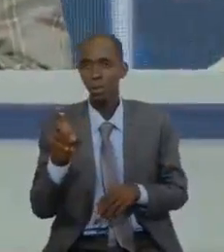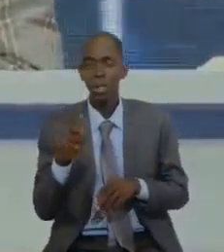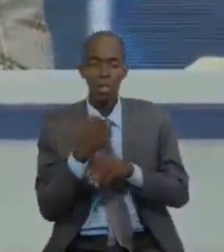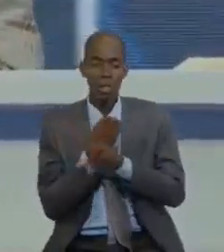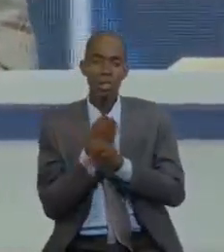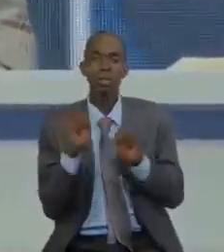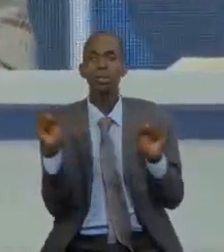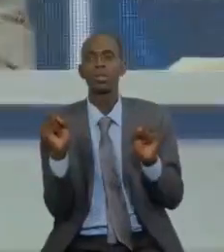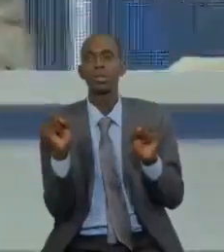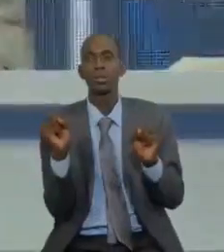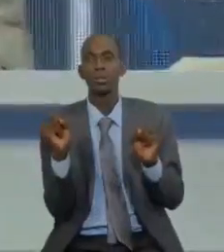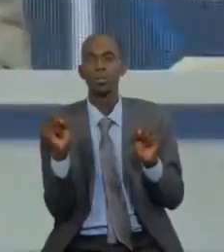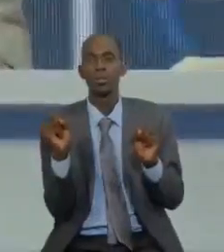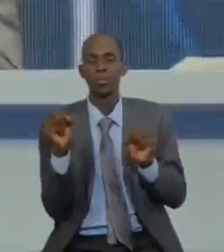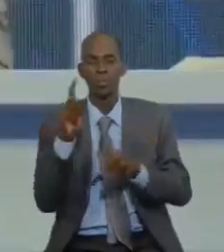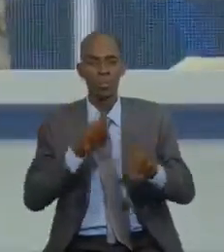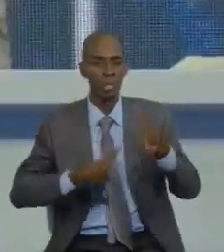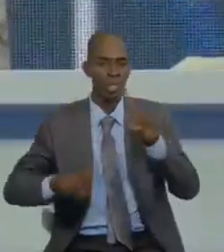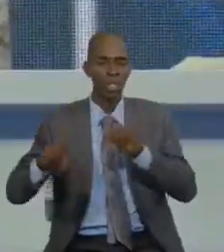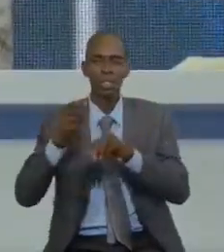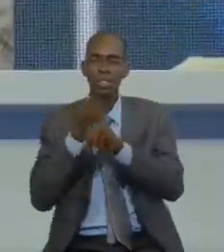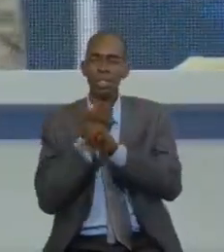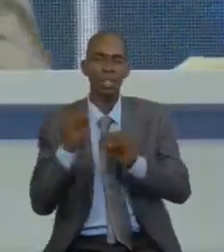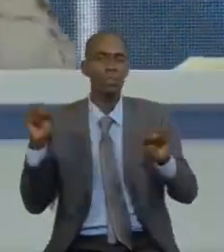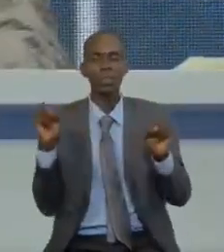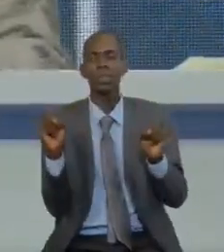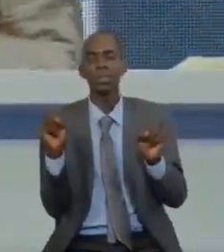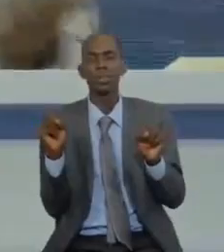Salvation. Everybody shout salvation.